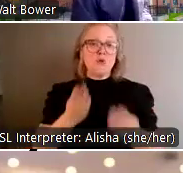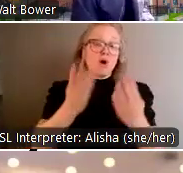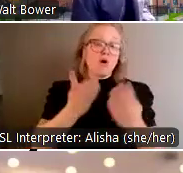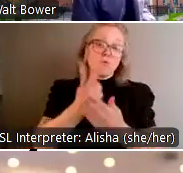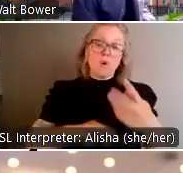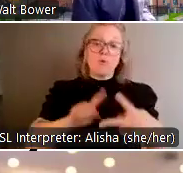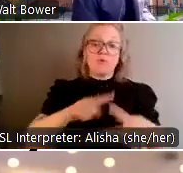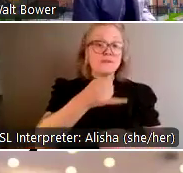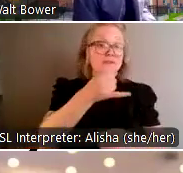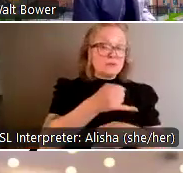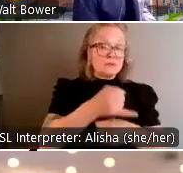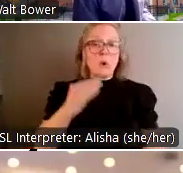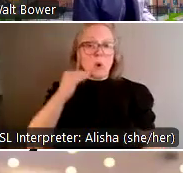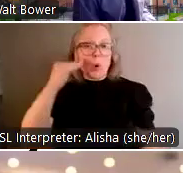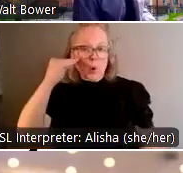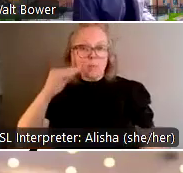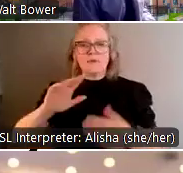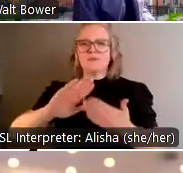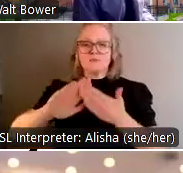and community-based options.